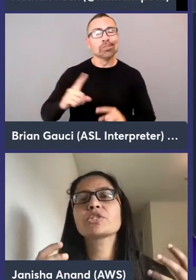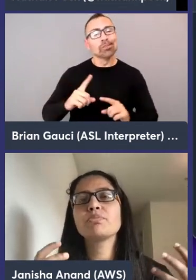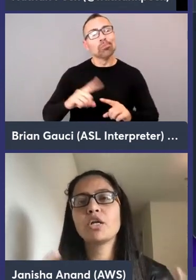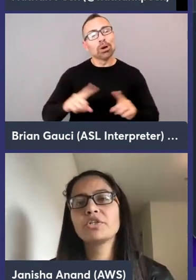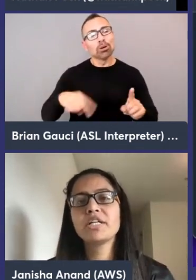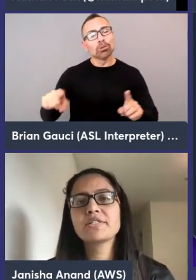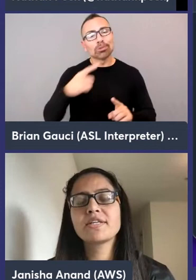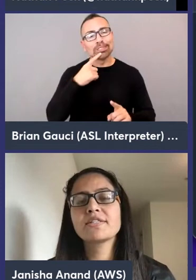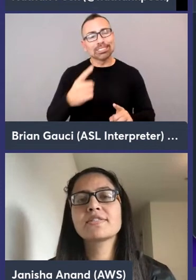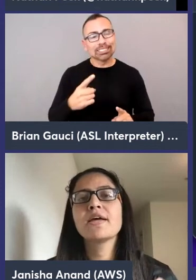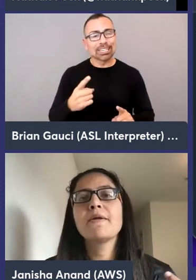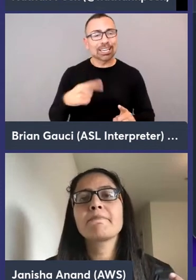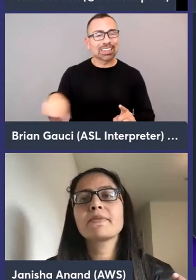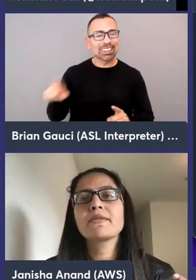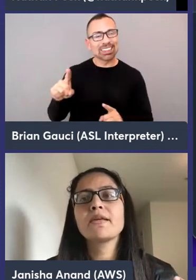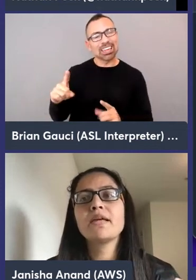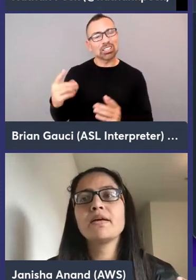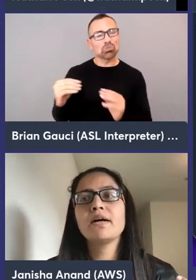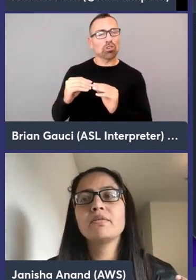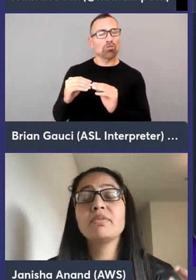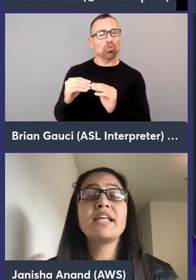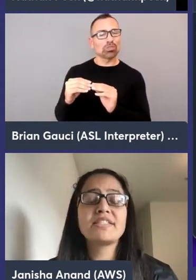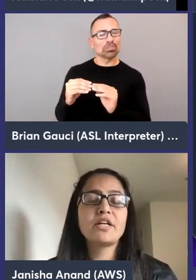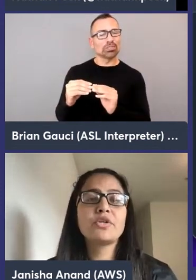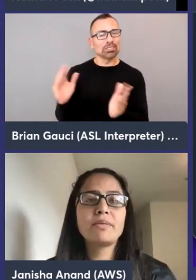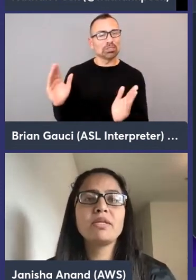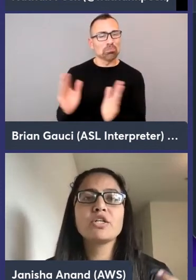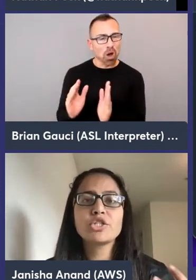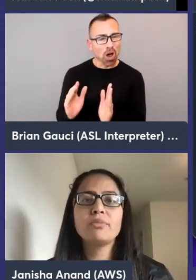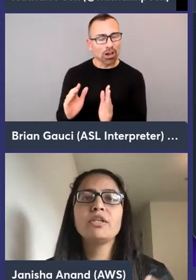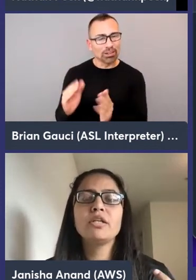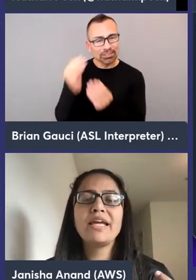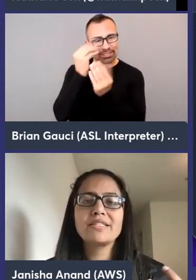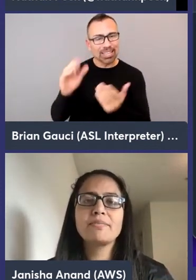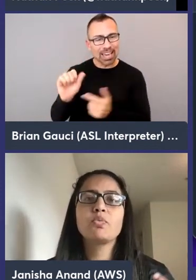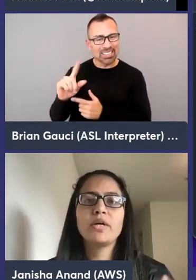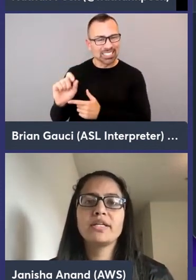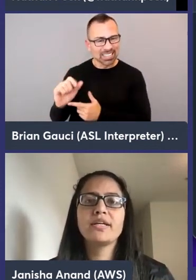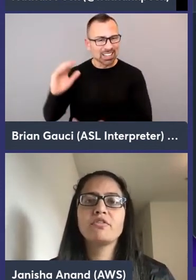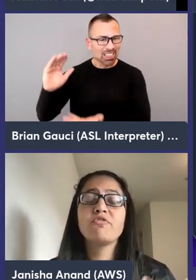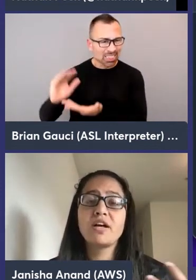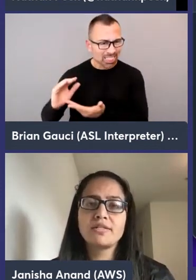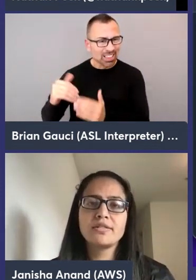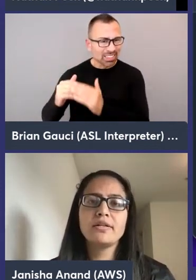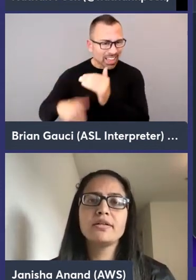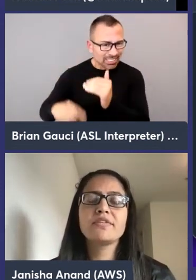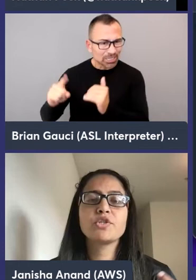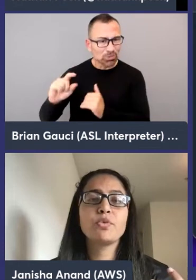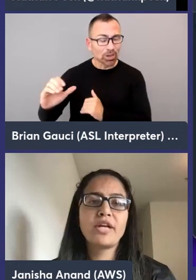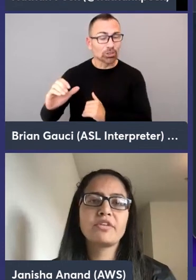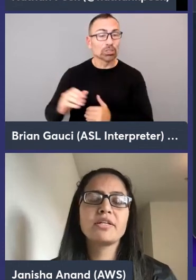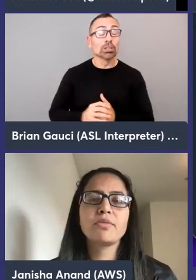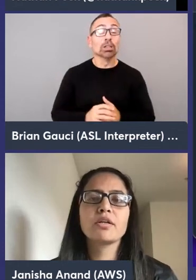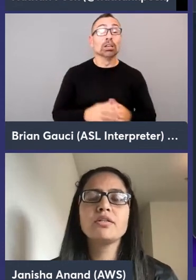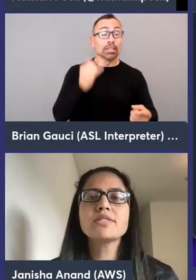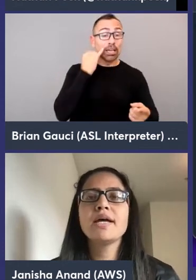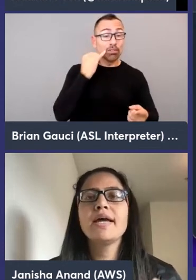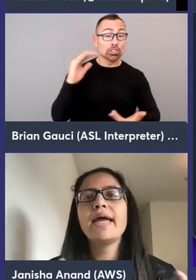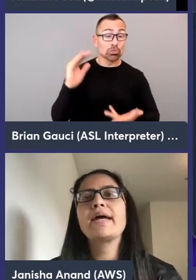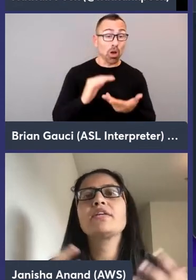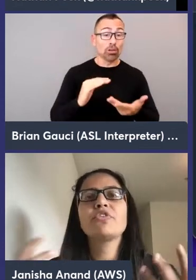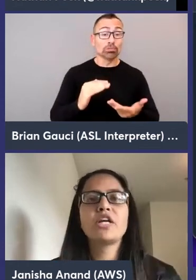for smaller data sets, less than 100 MB, Ensemble ends up working faster, gives you more accurate